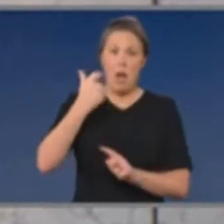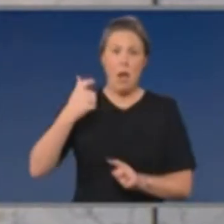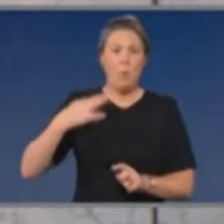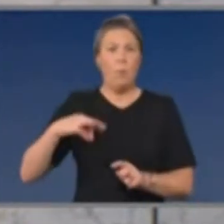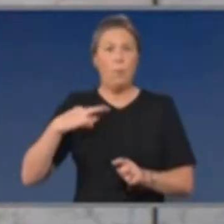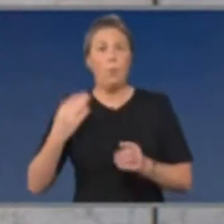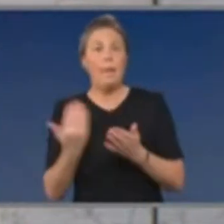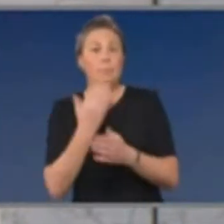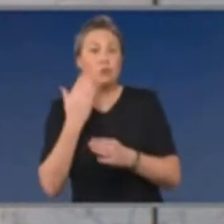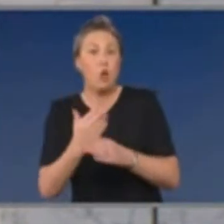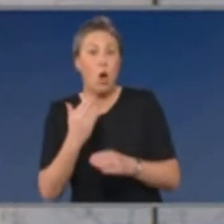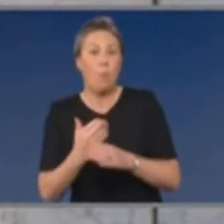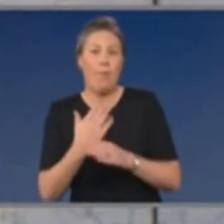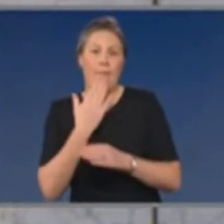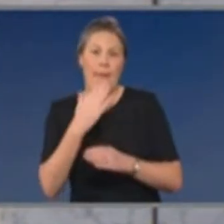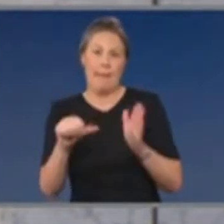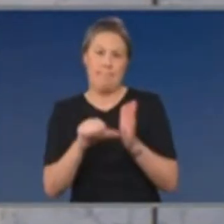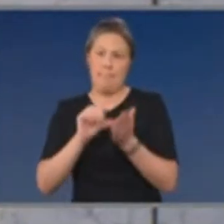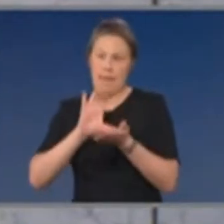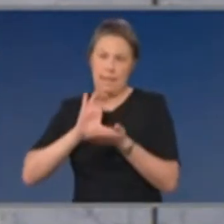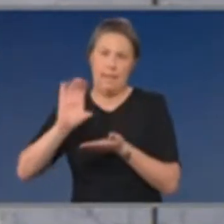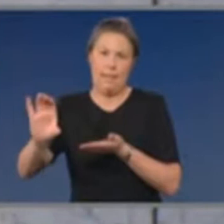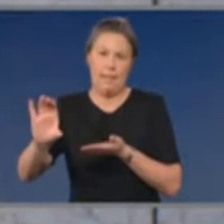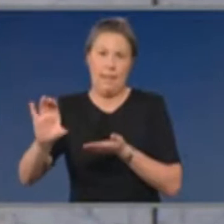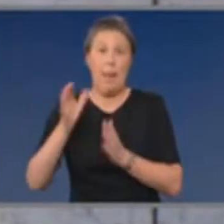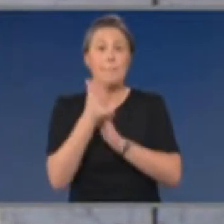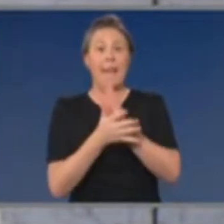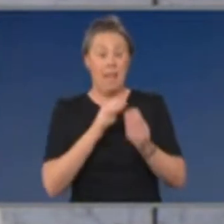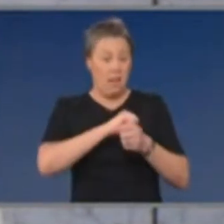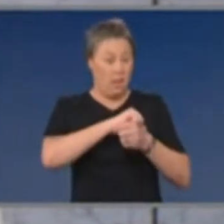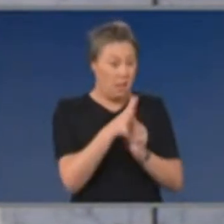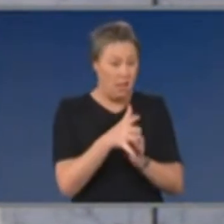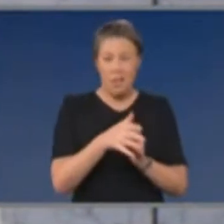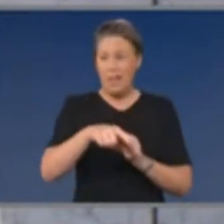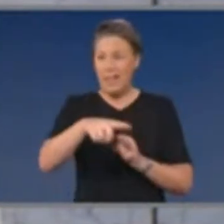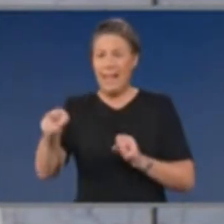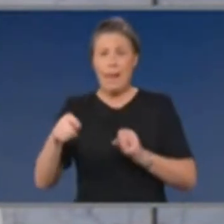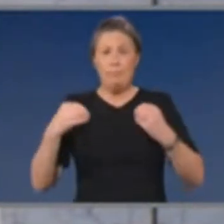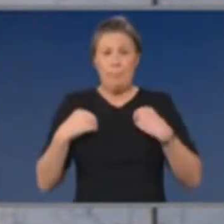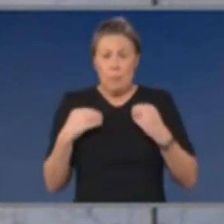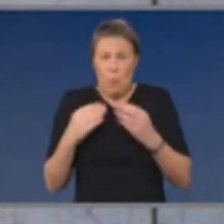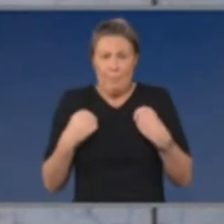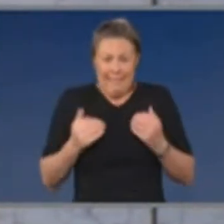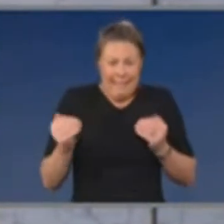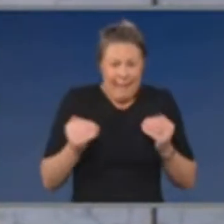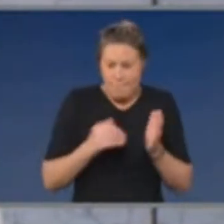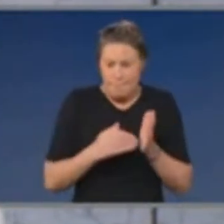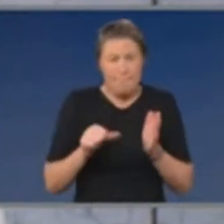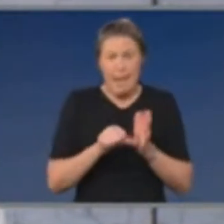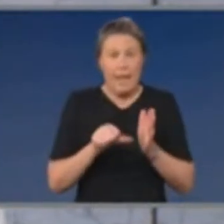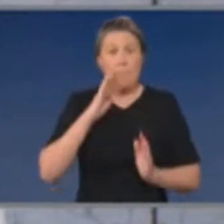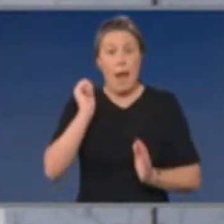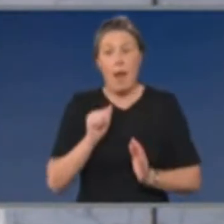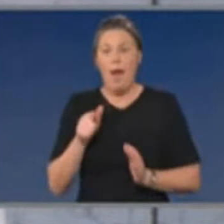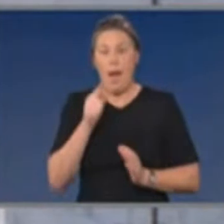means those apprentices, despite the impact of COVID-19, are still in training and still in a job. That is a good thing. And